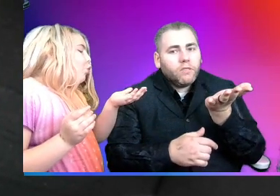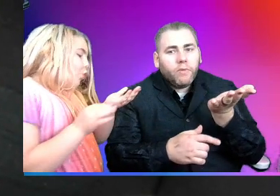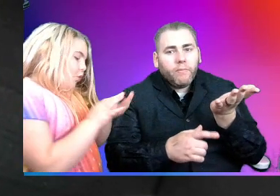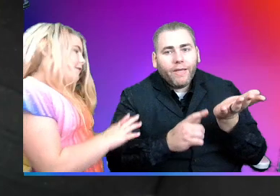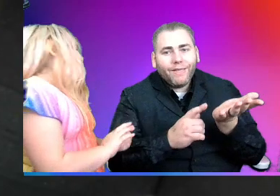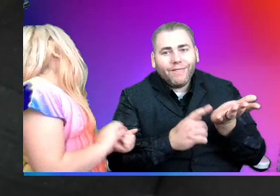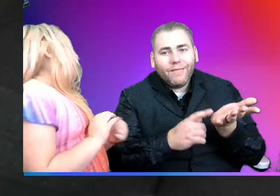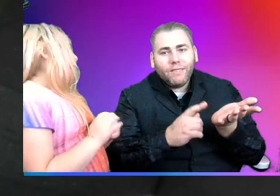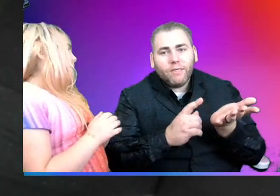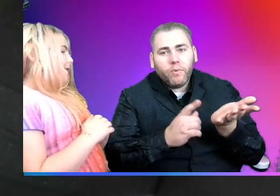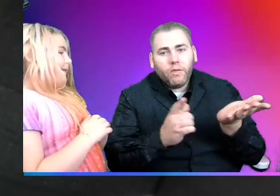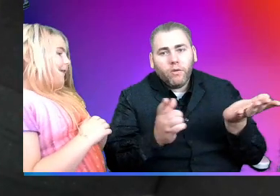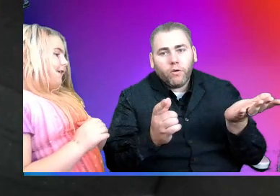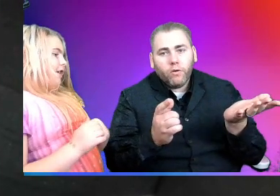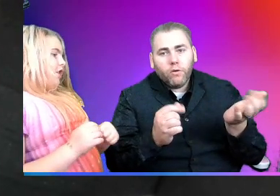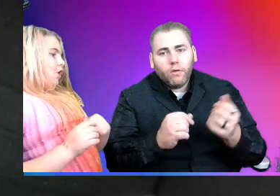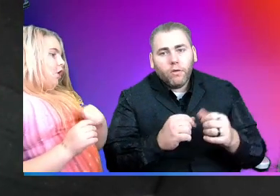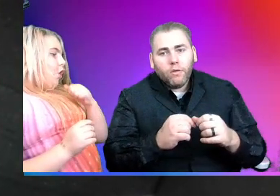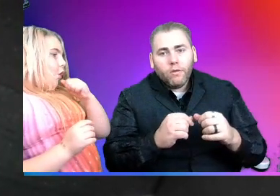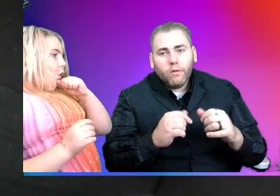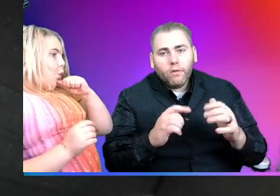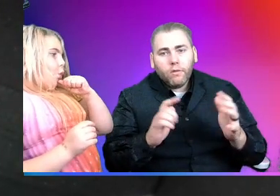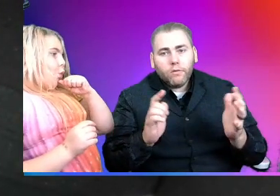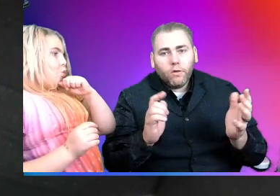and you simply make it disappear.